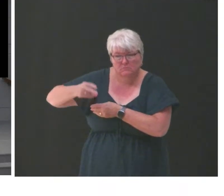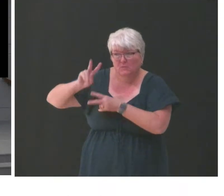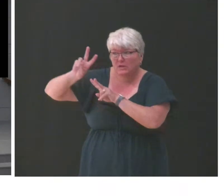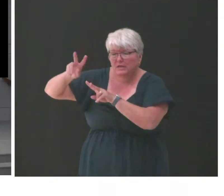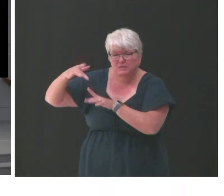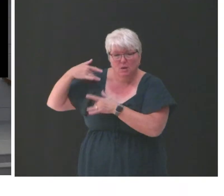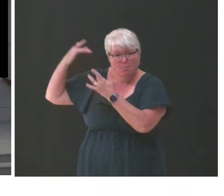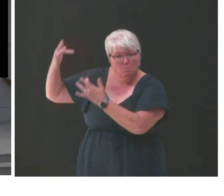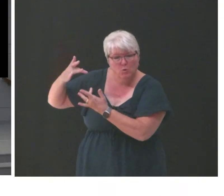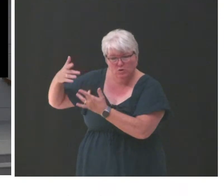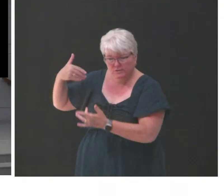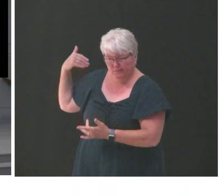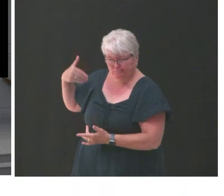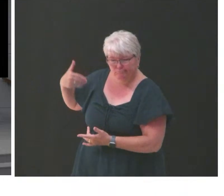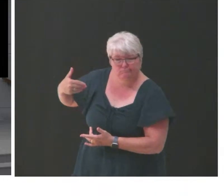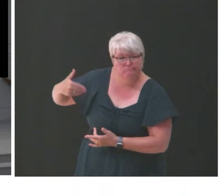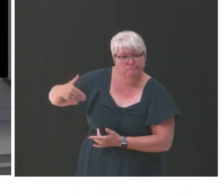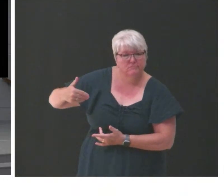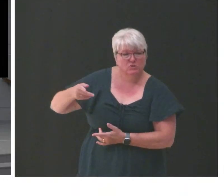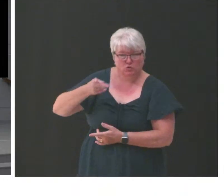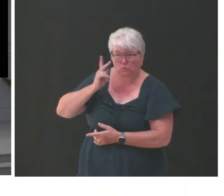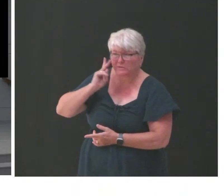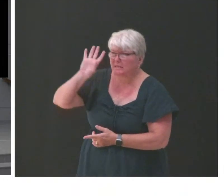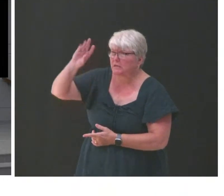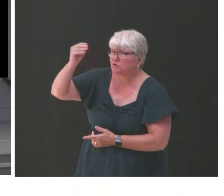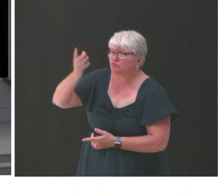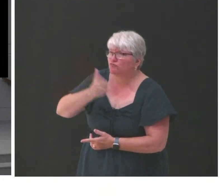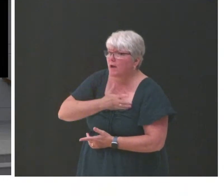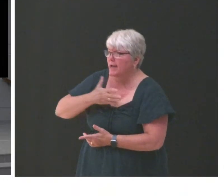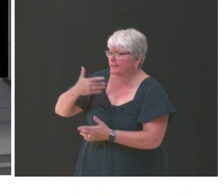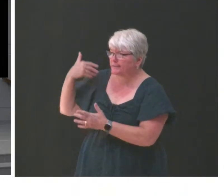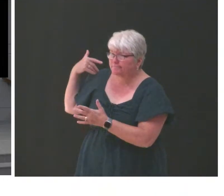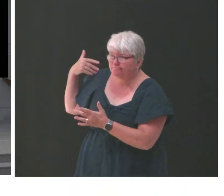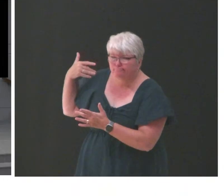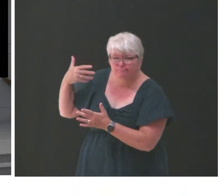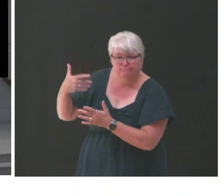mercy in our lives. To see His grace that